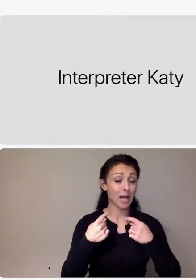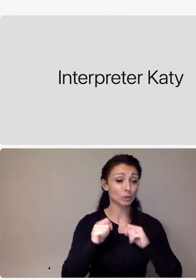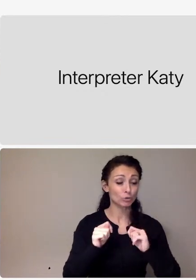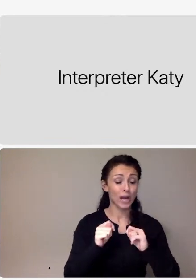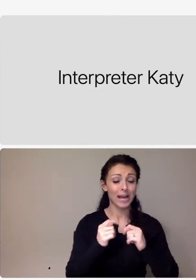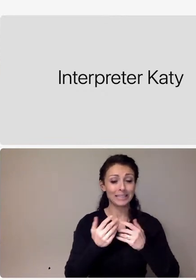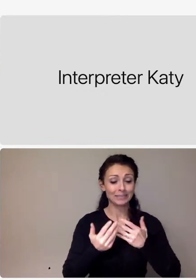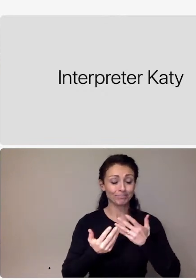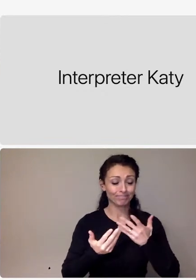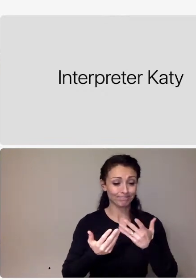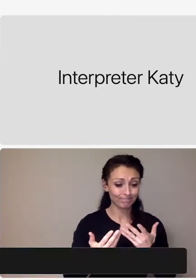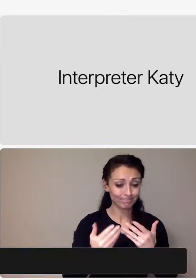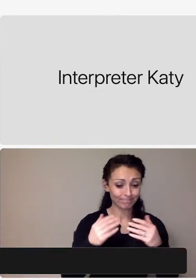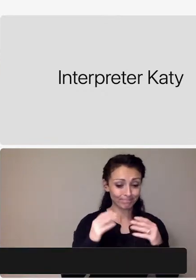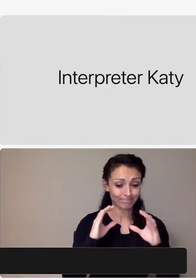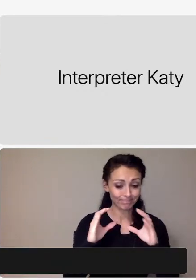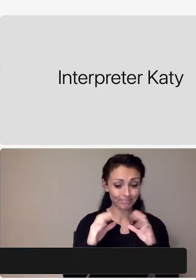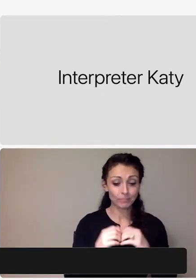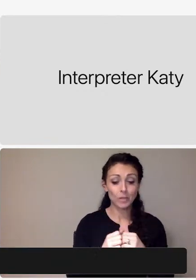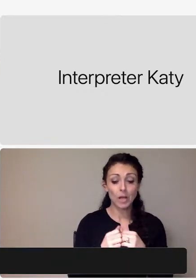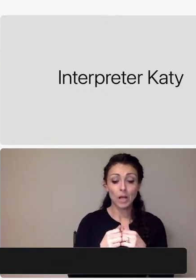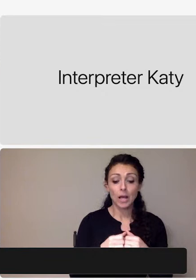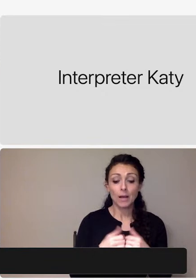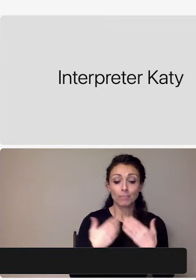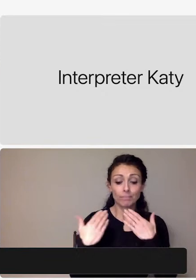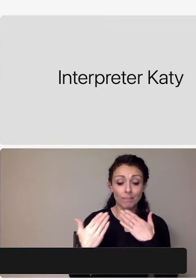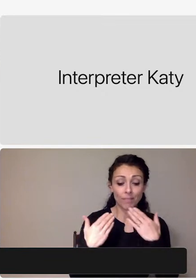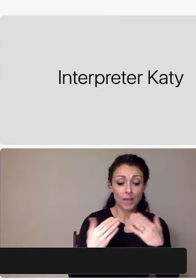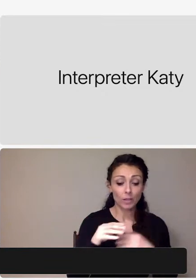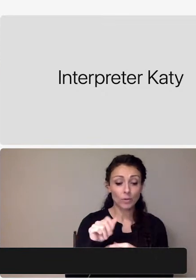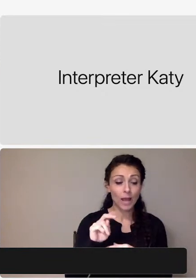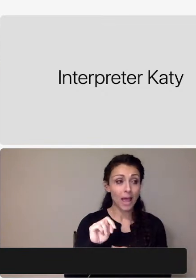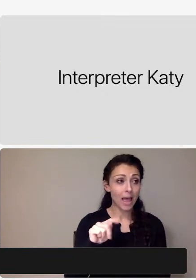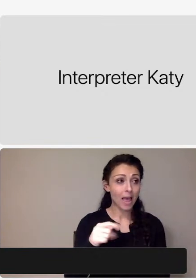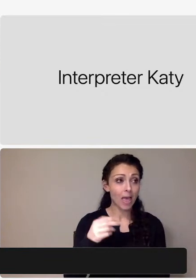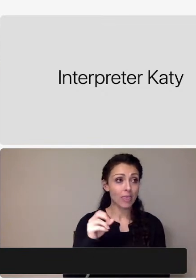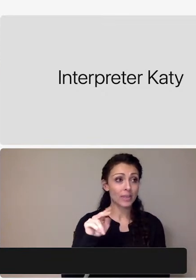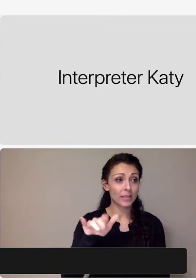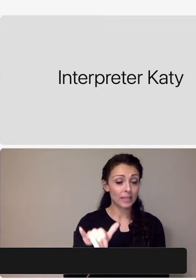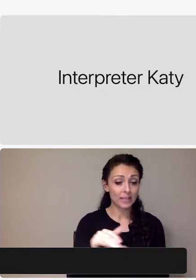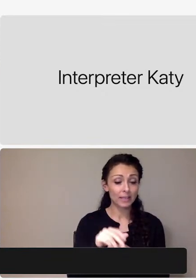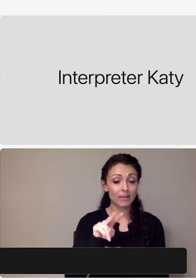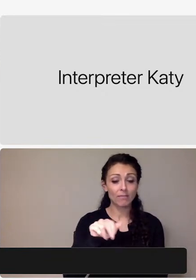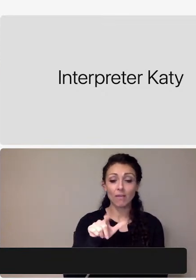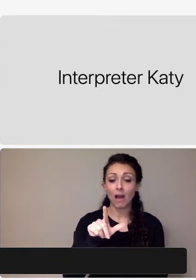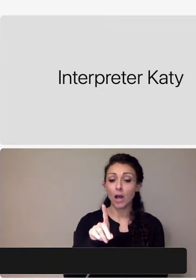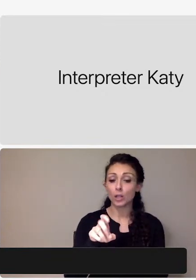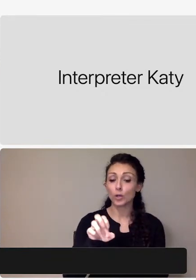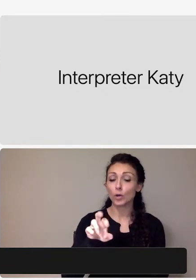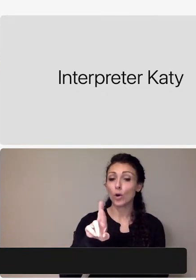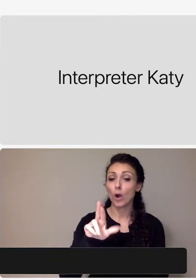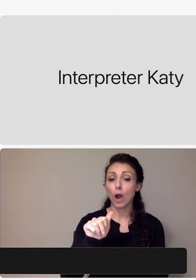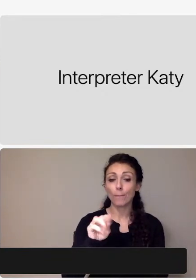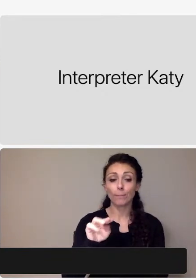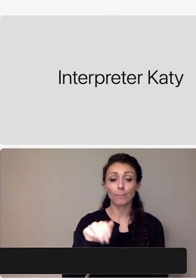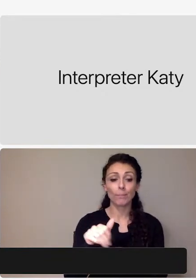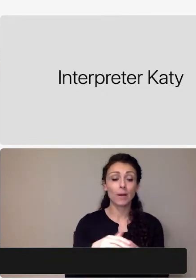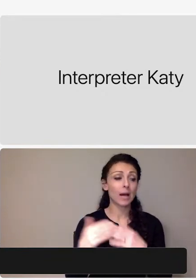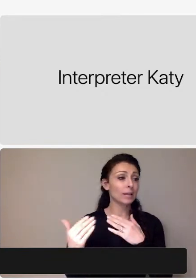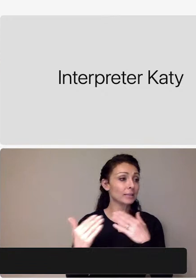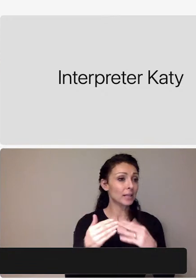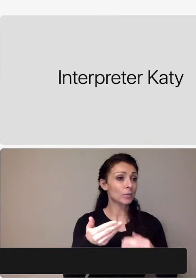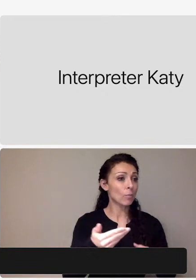uh welcome anthony valderrama to our board meeting and welcoming um as csea president